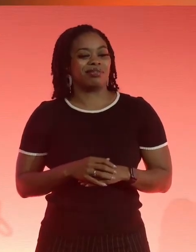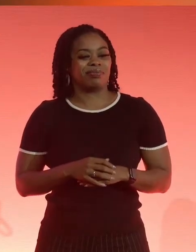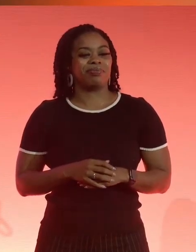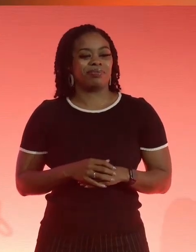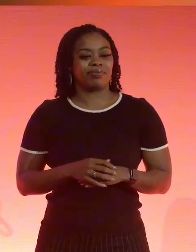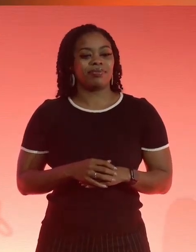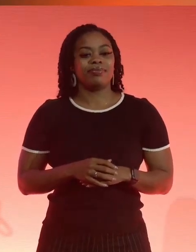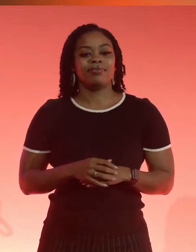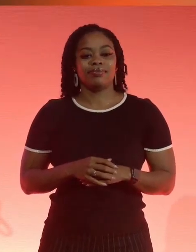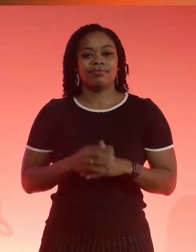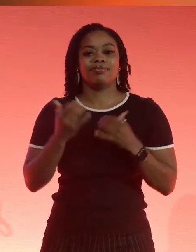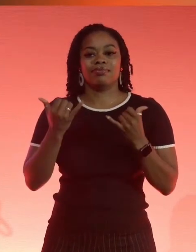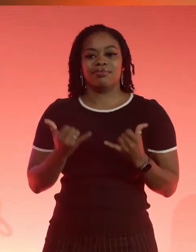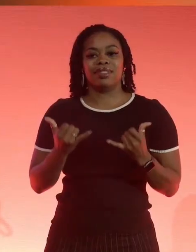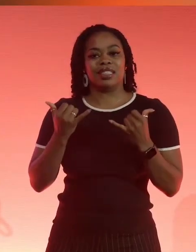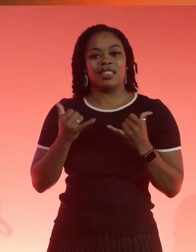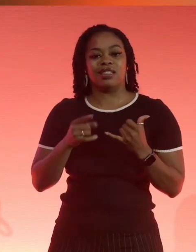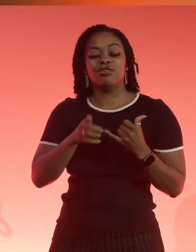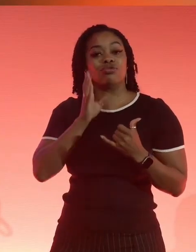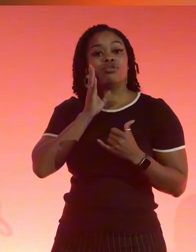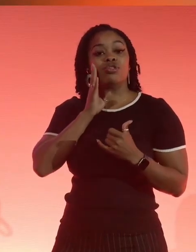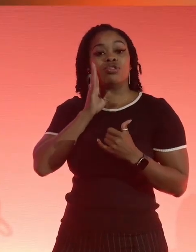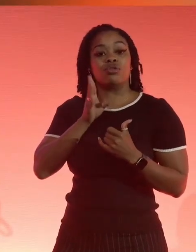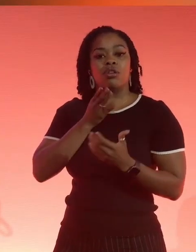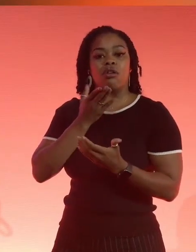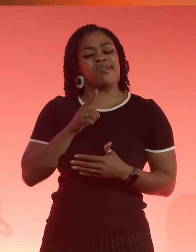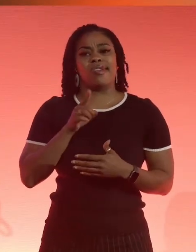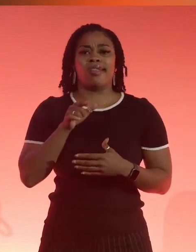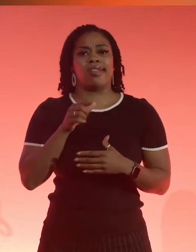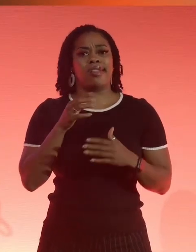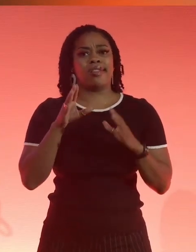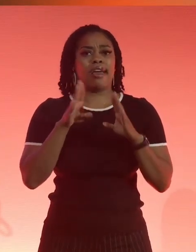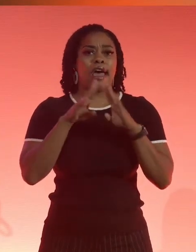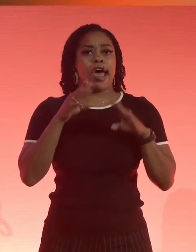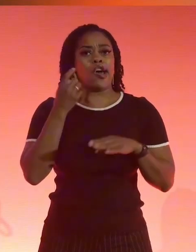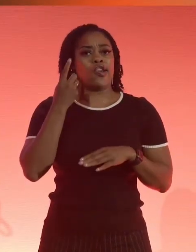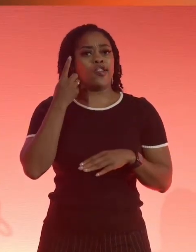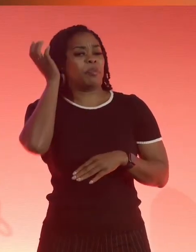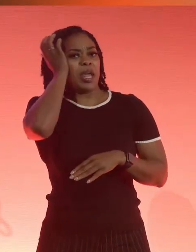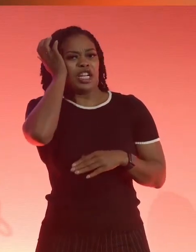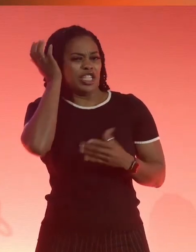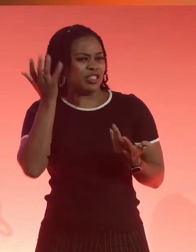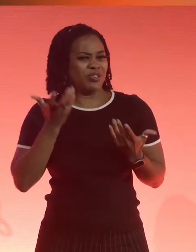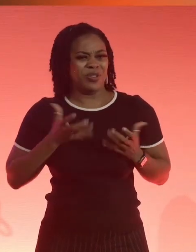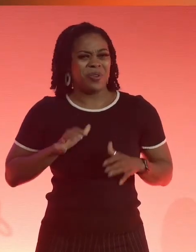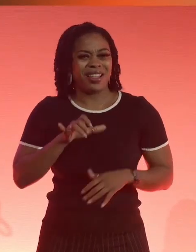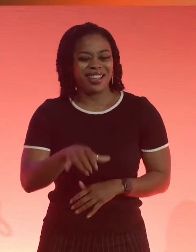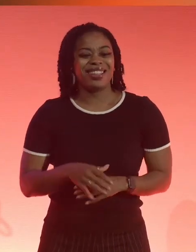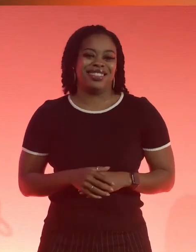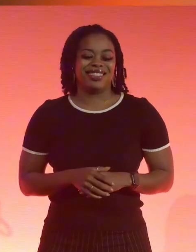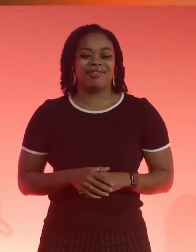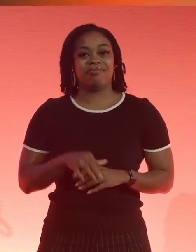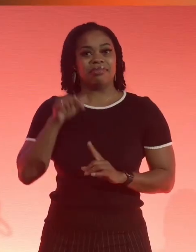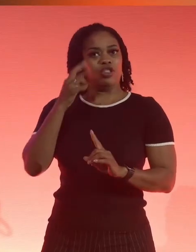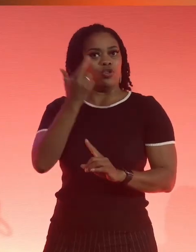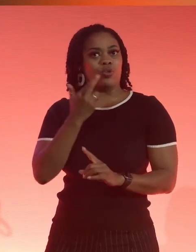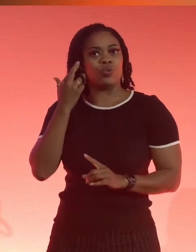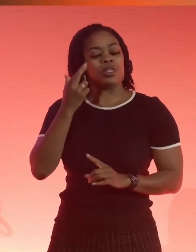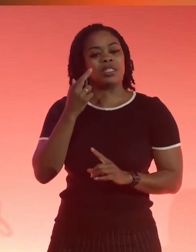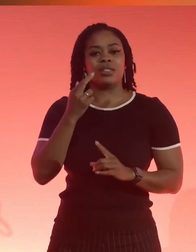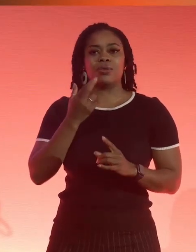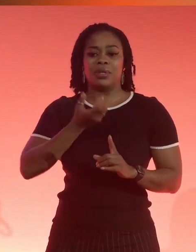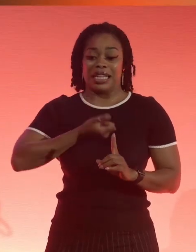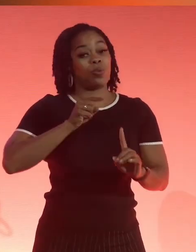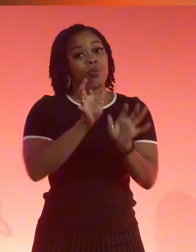And instead, you will land in Bob's House of Spinach. Not where you wanna be. This is why Express